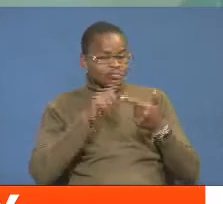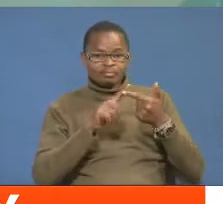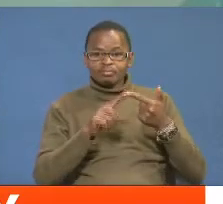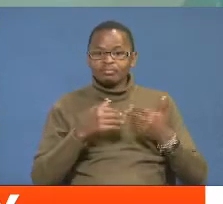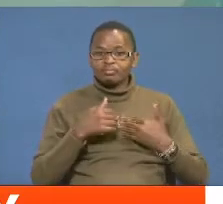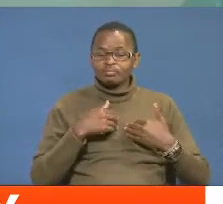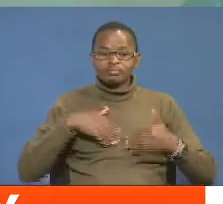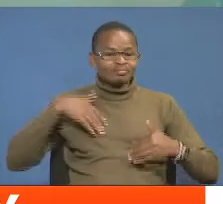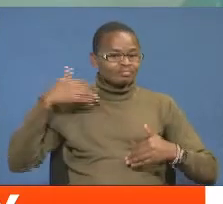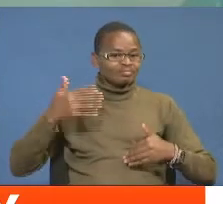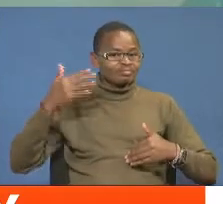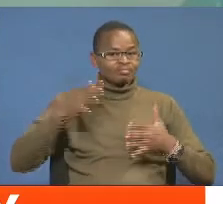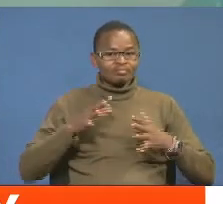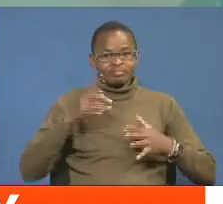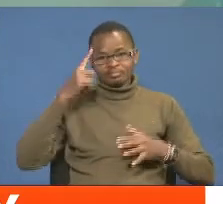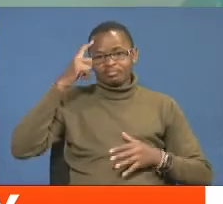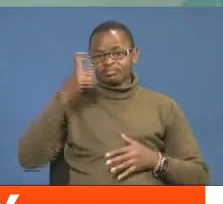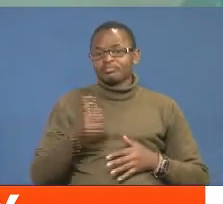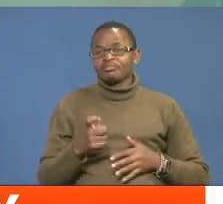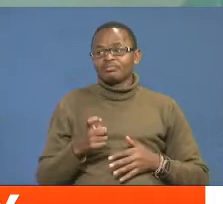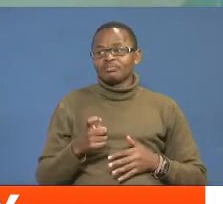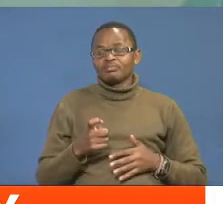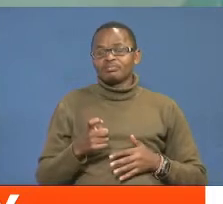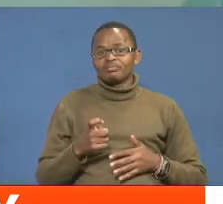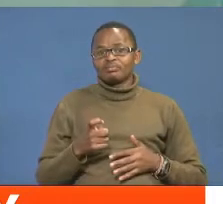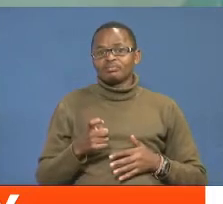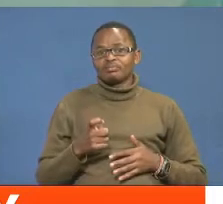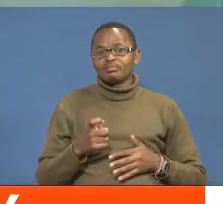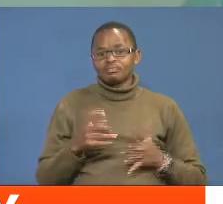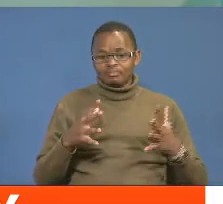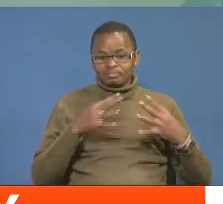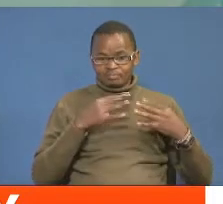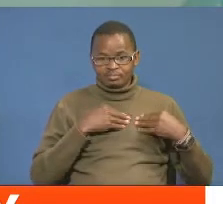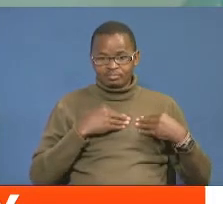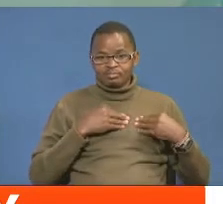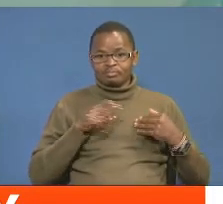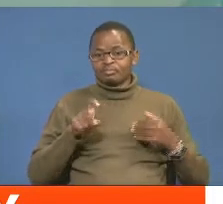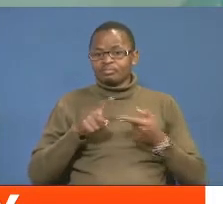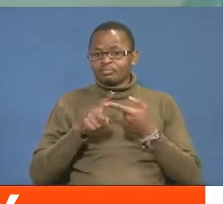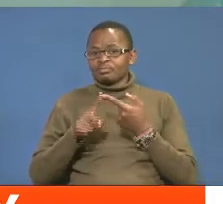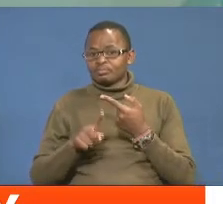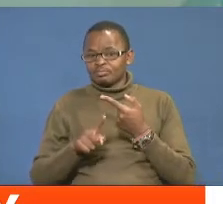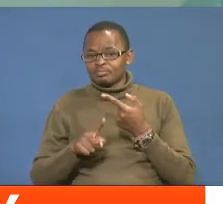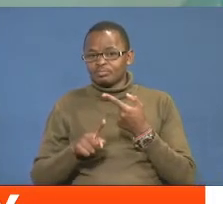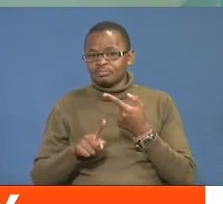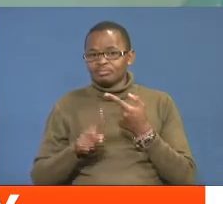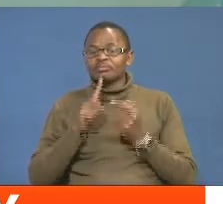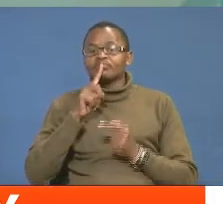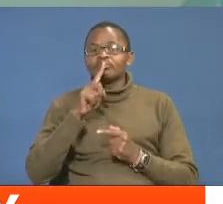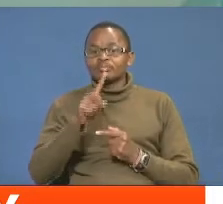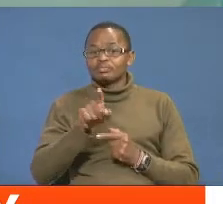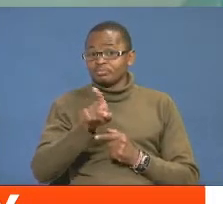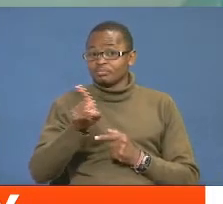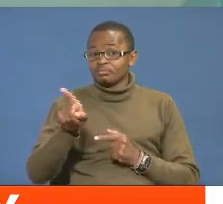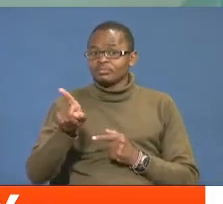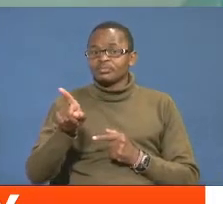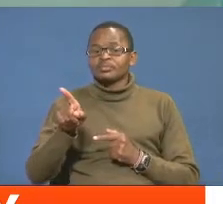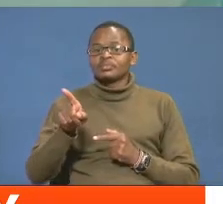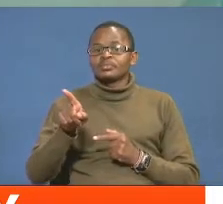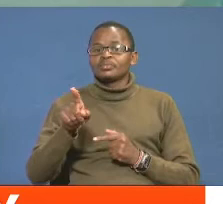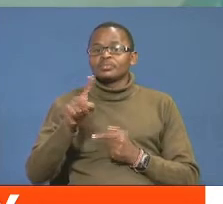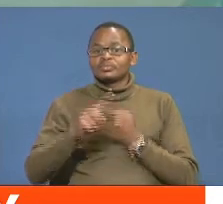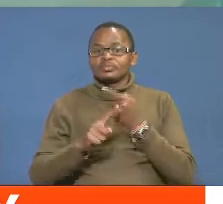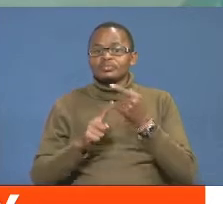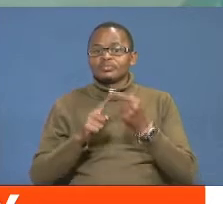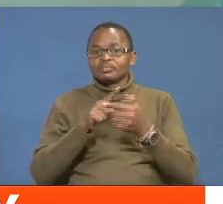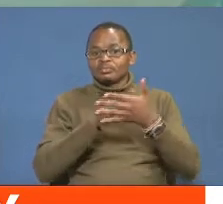But we've always had people who refuse to accept a vaccination. But what I like to point out, too, is that